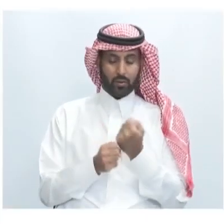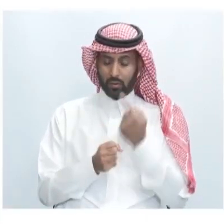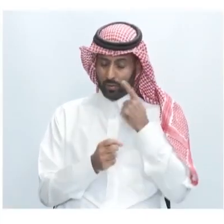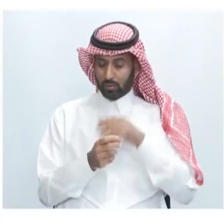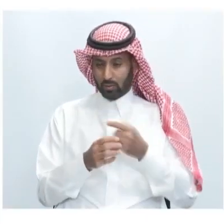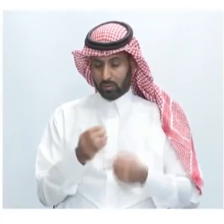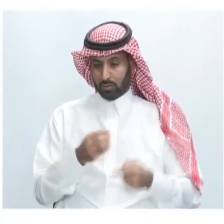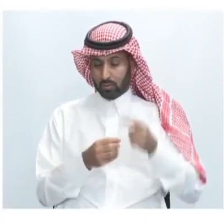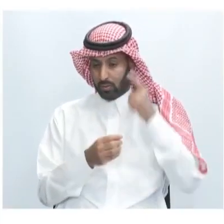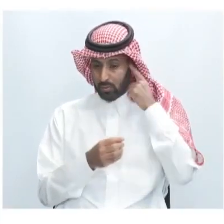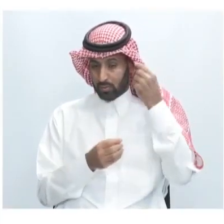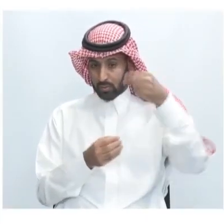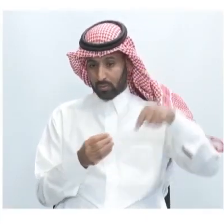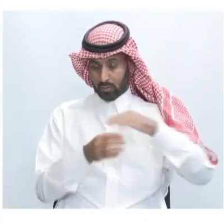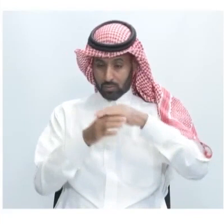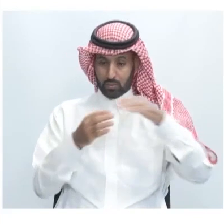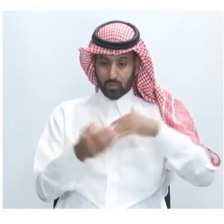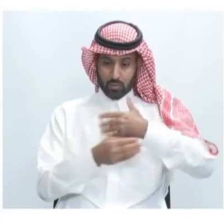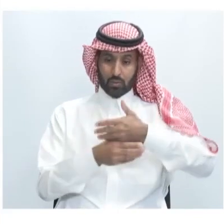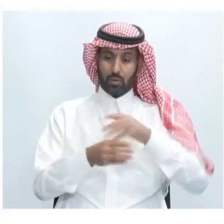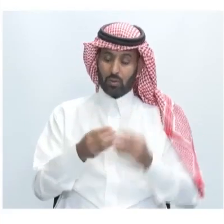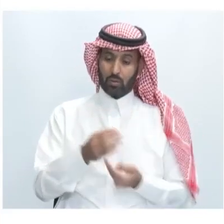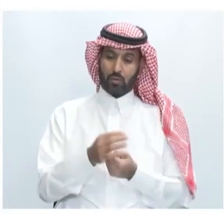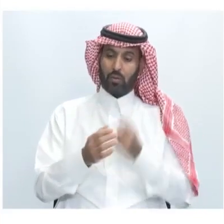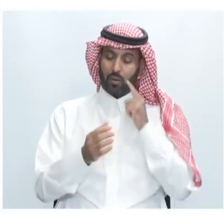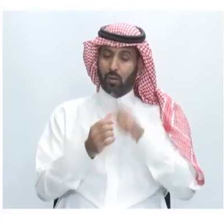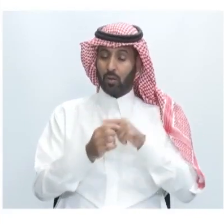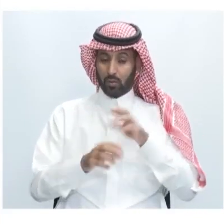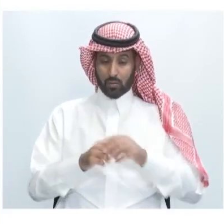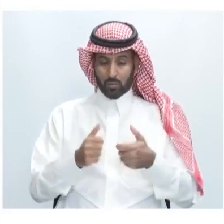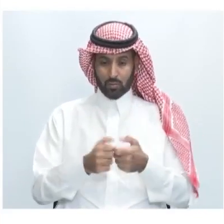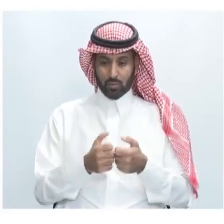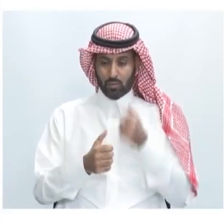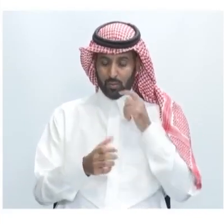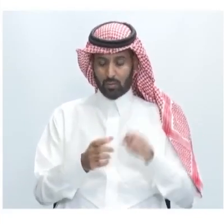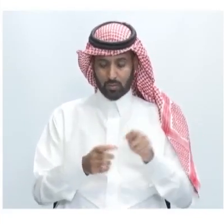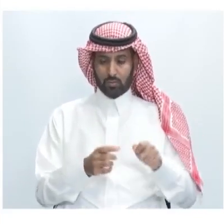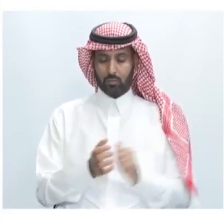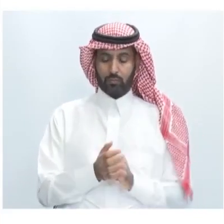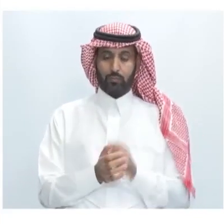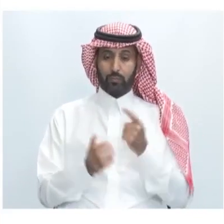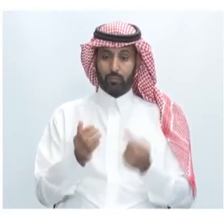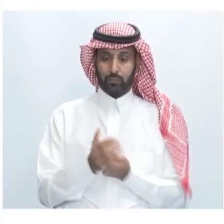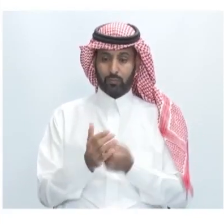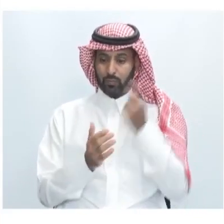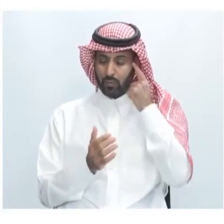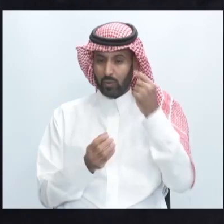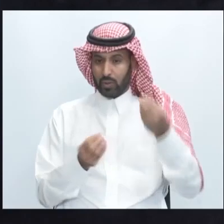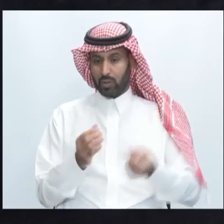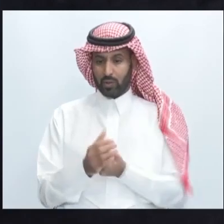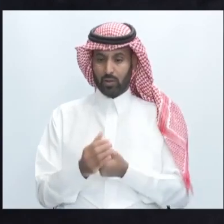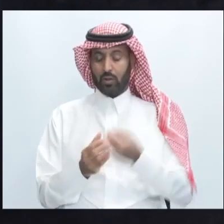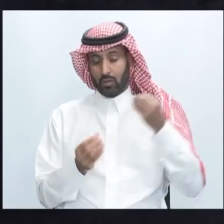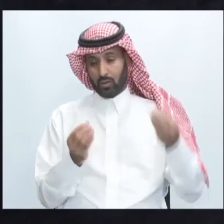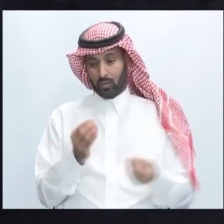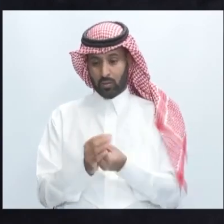that's correct. They're downloading computer games for the computer to the memory stick. So this is downloading,